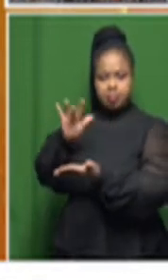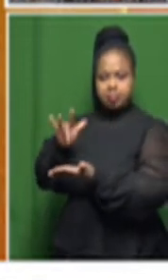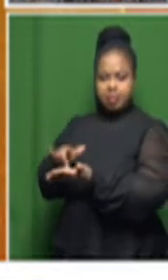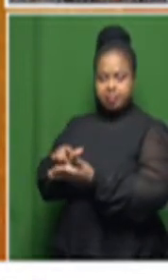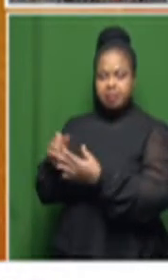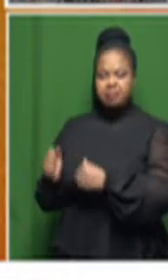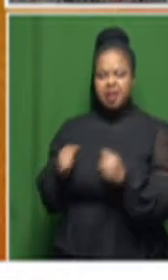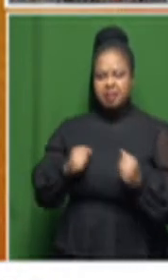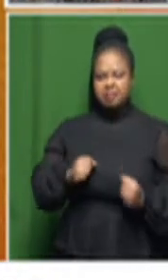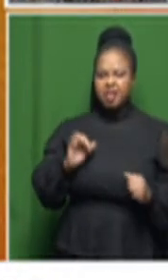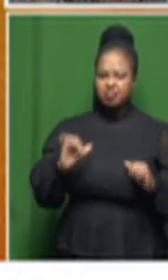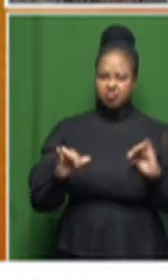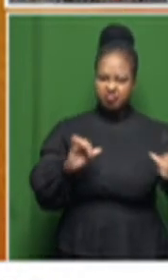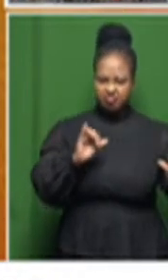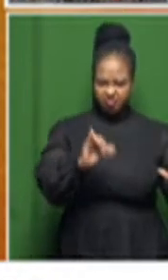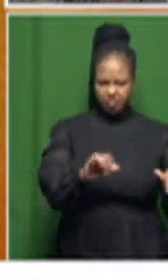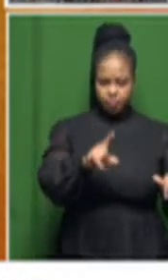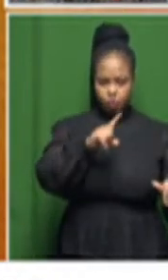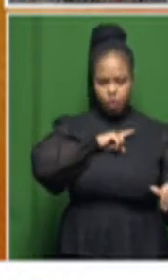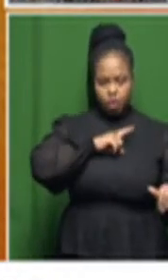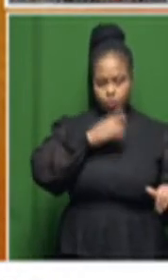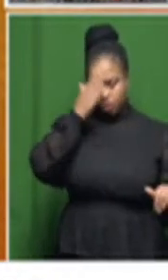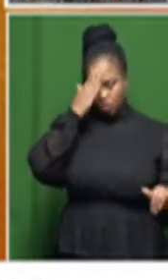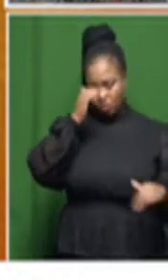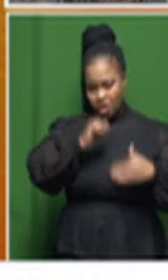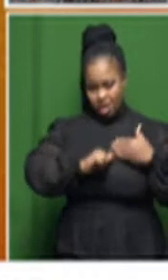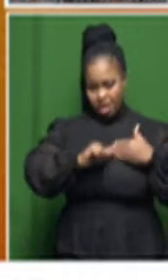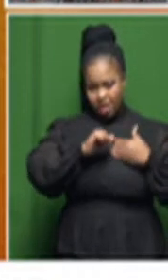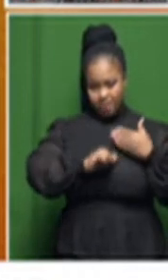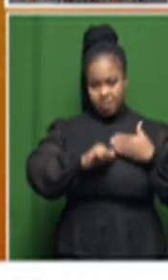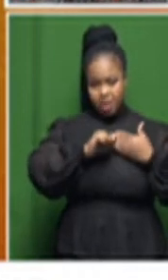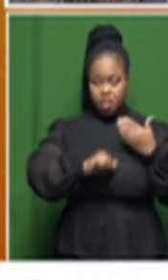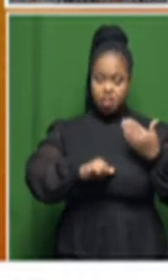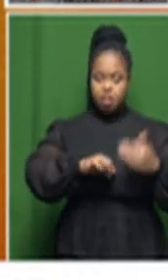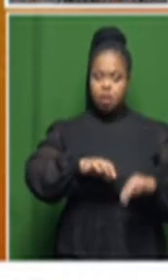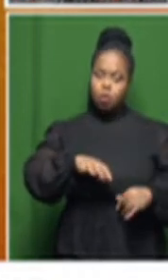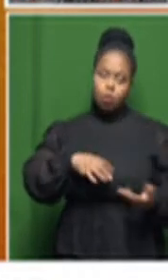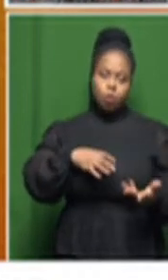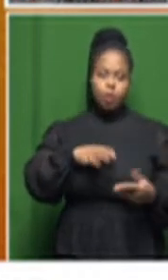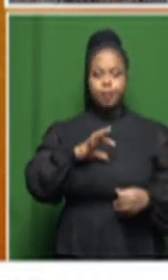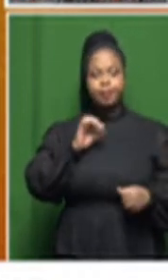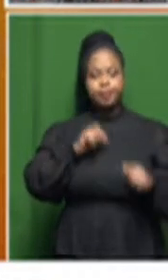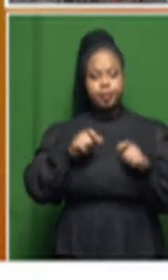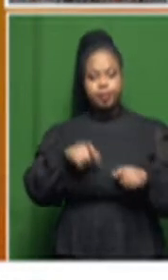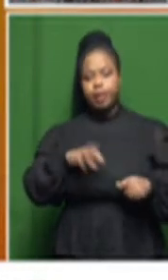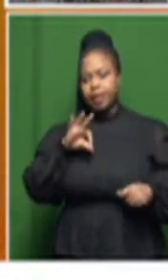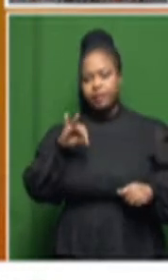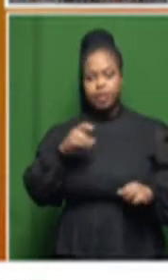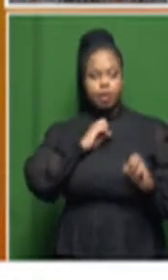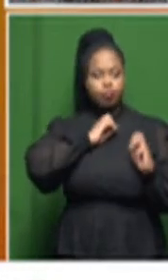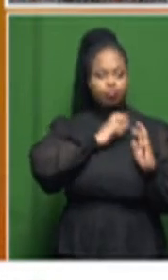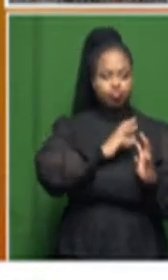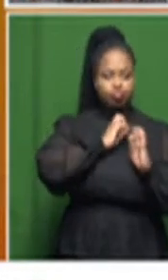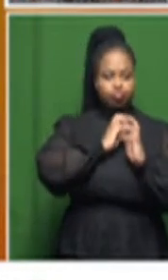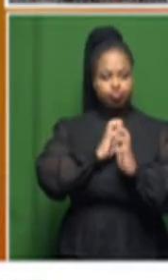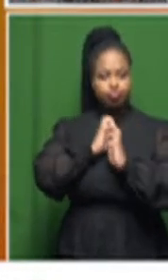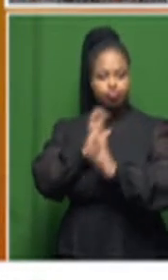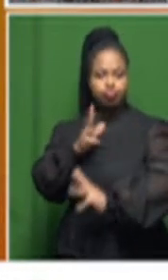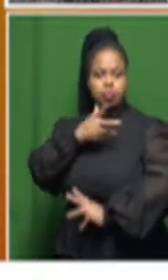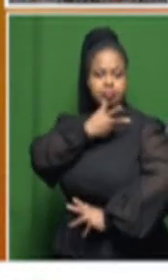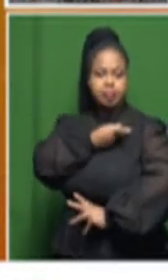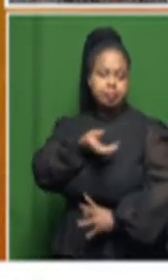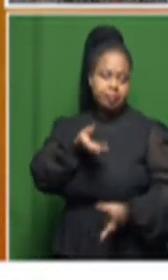every day we know that by each month we would have reached all of those 2,000 points, and therefore that increases